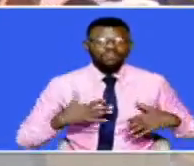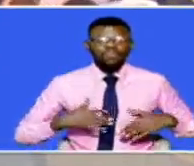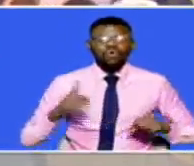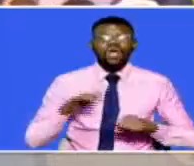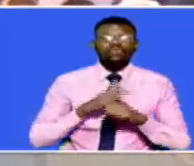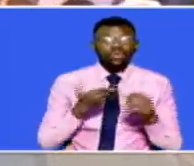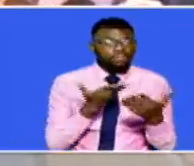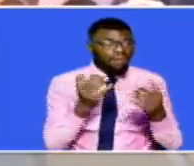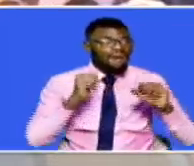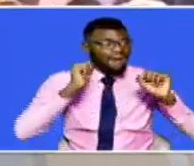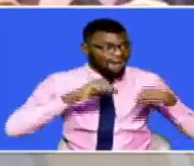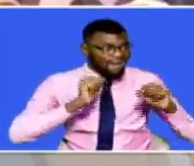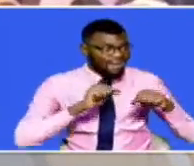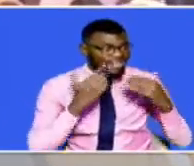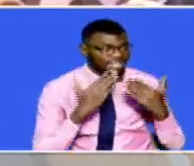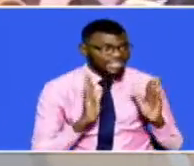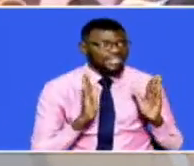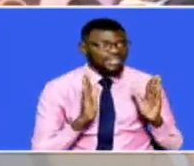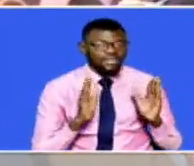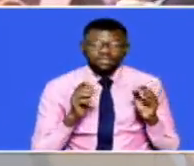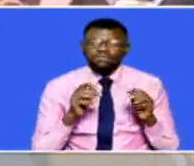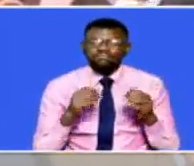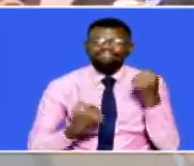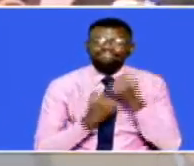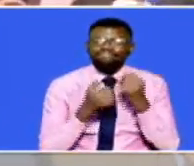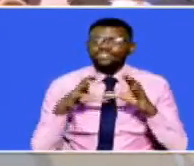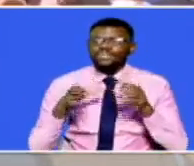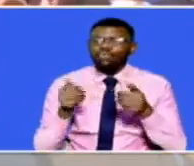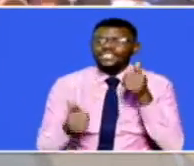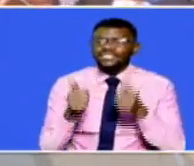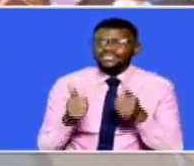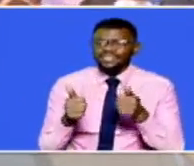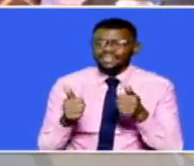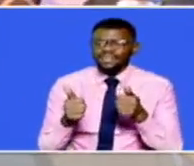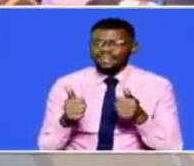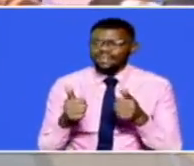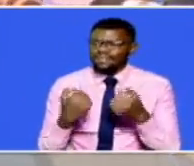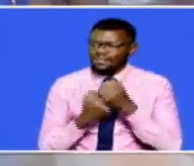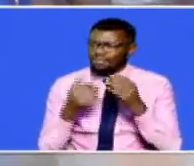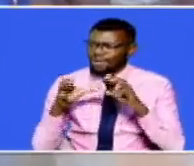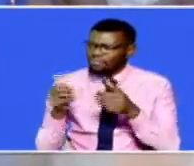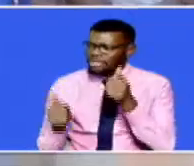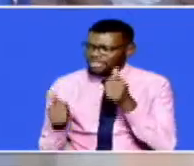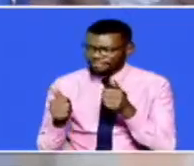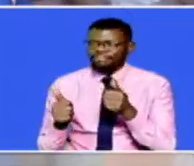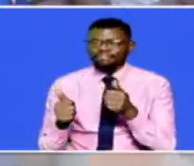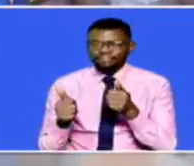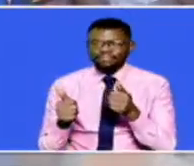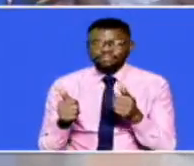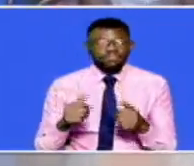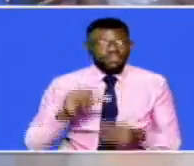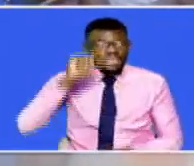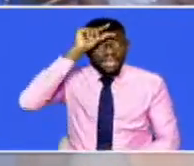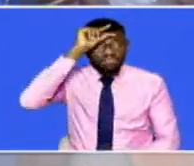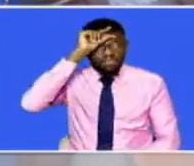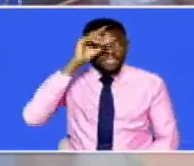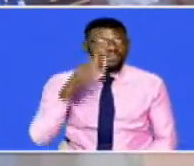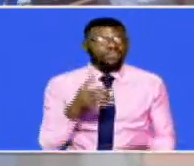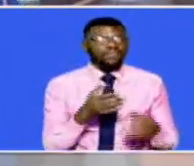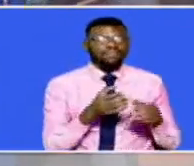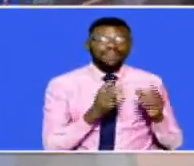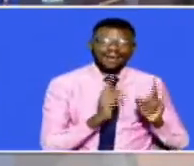hapa tumekubaliana. Team ni gani? Team gani? Serikali ya hasla